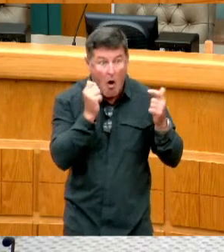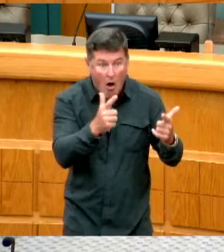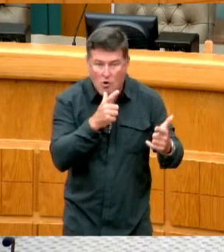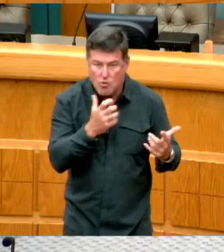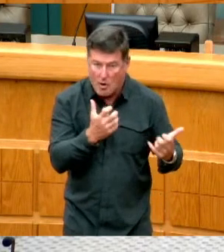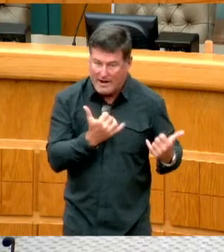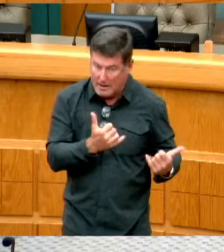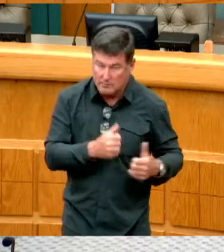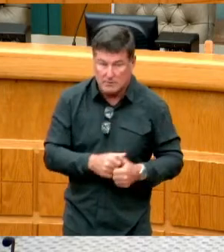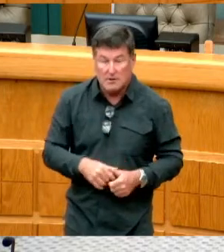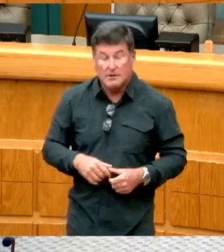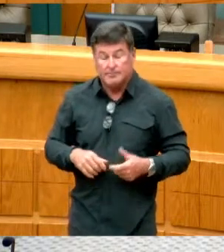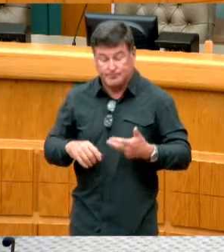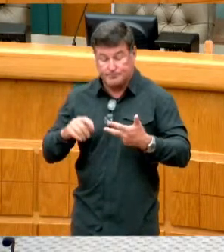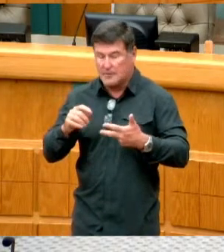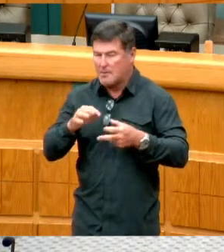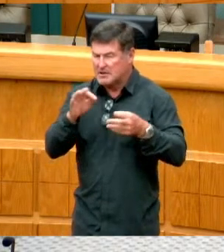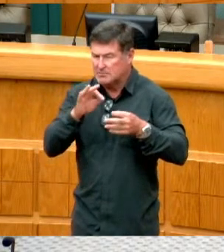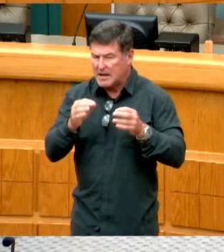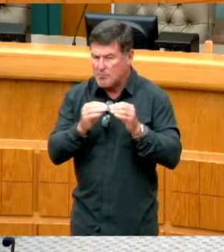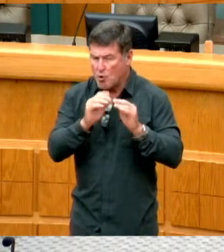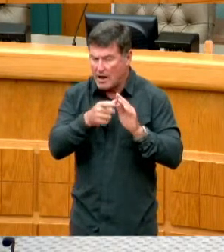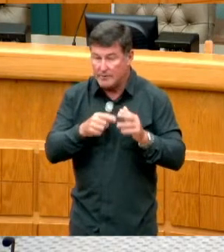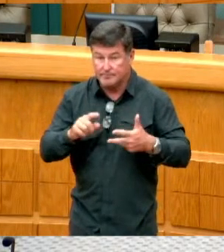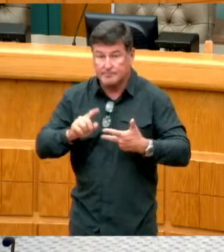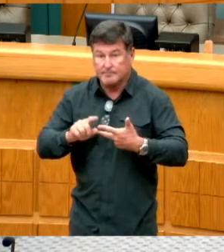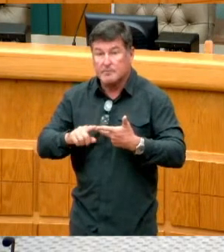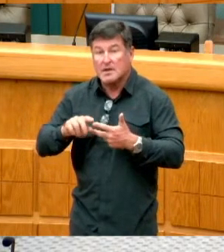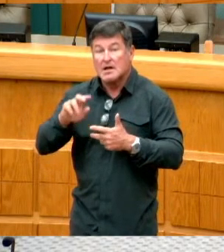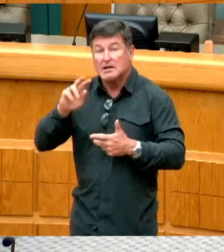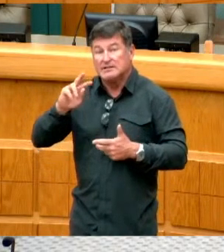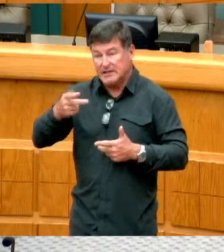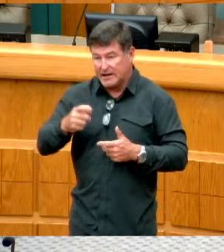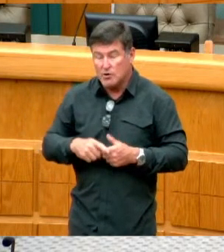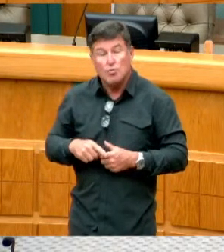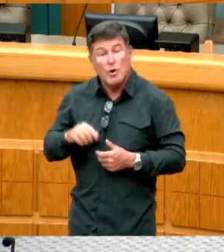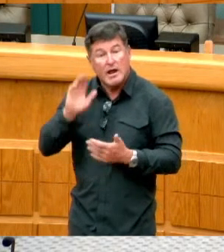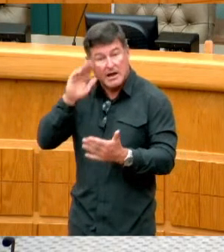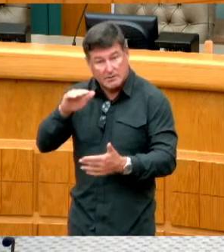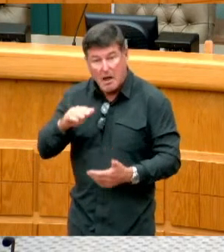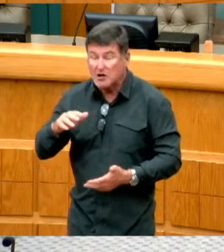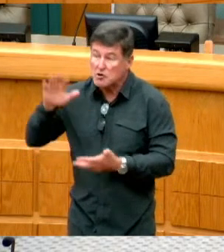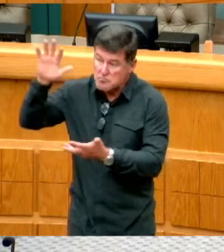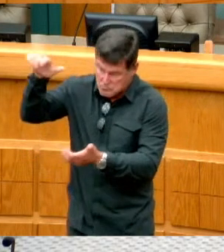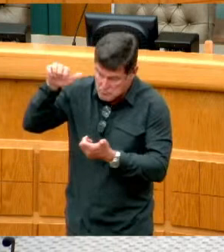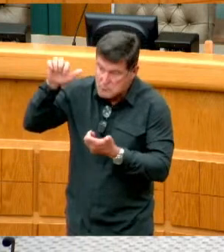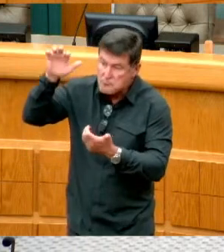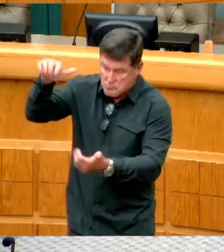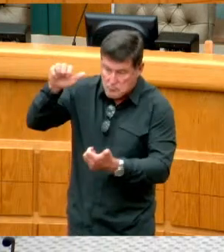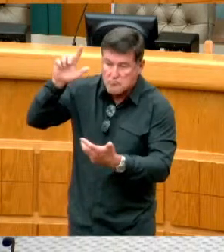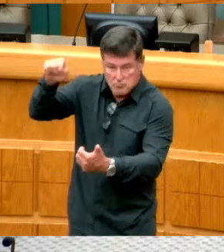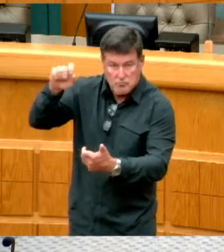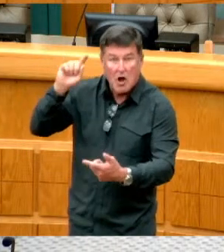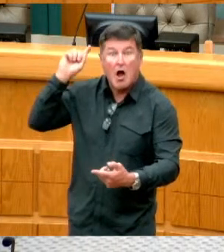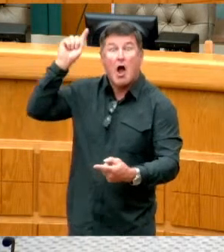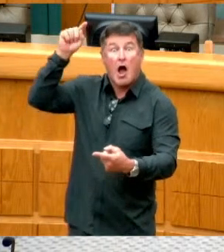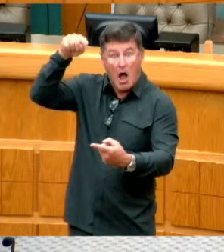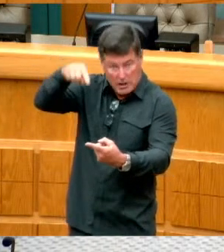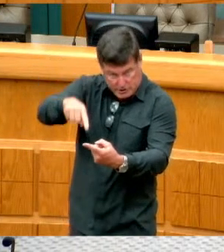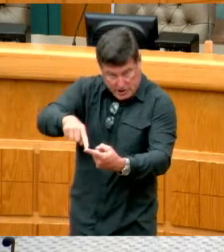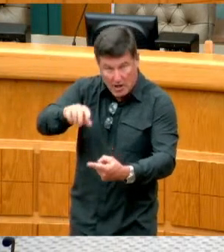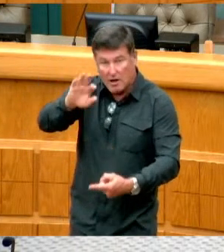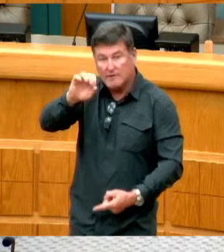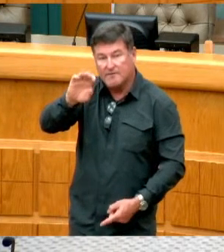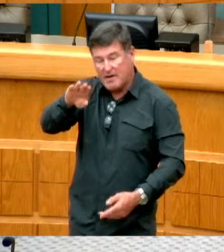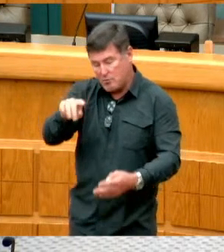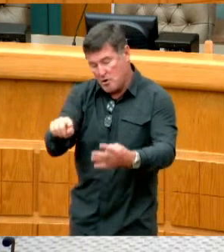we expect a steady level supply through the end of February. And third, and probably the most important,